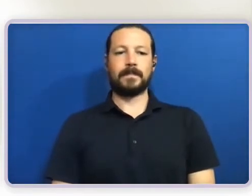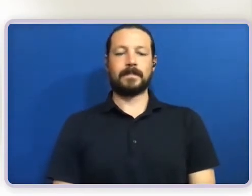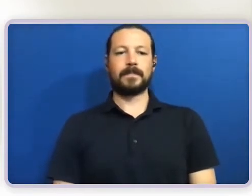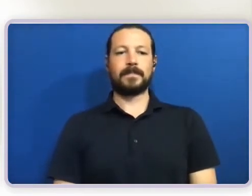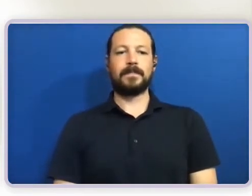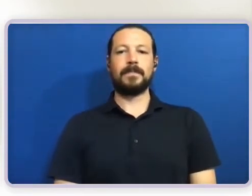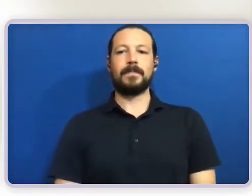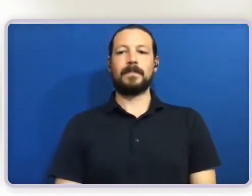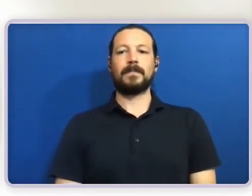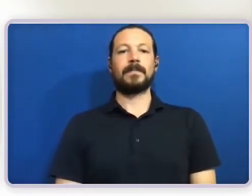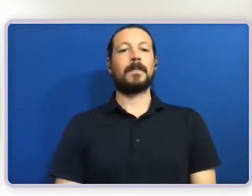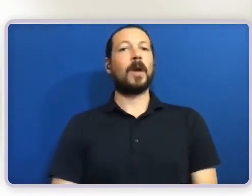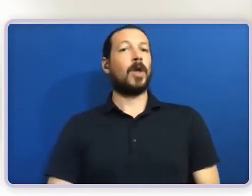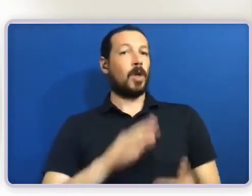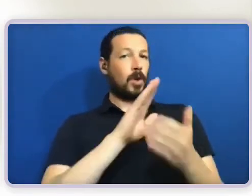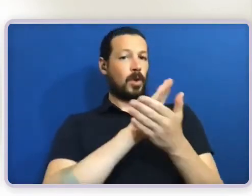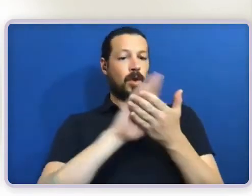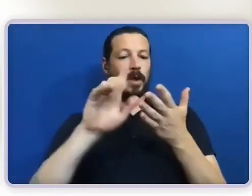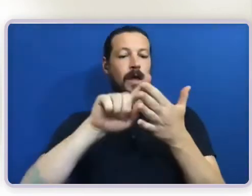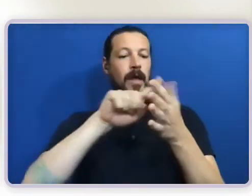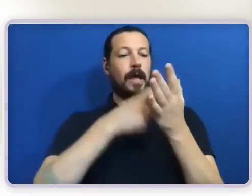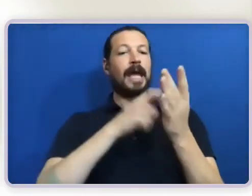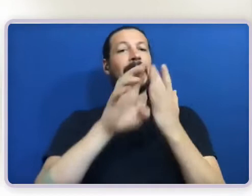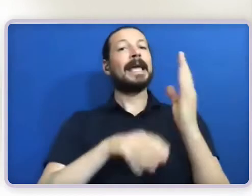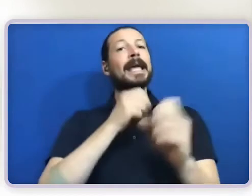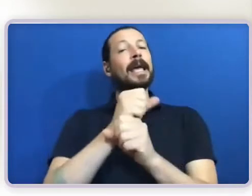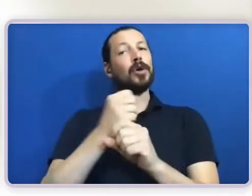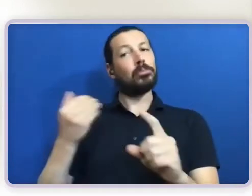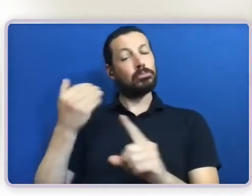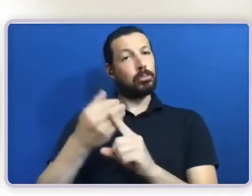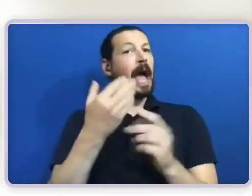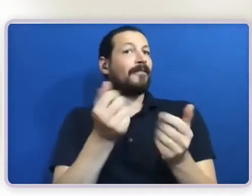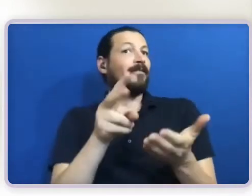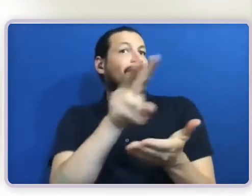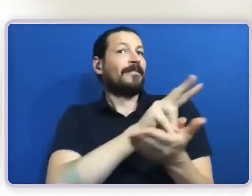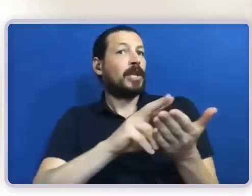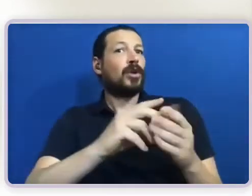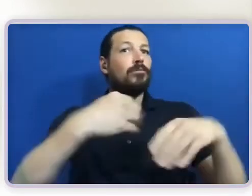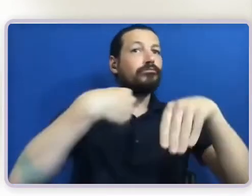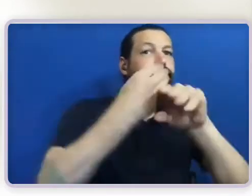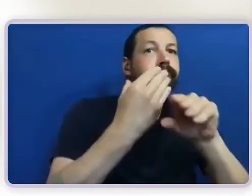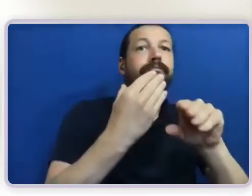These hearings have been happening by video as well, so it doesn't matter